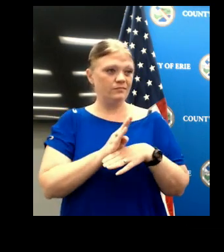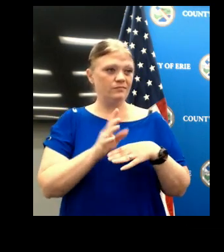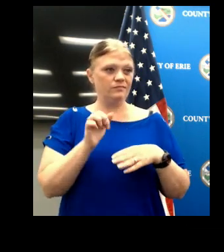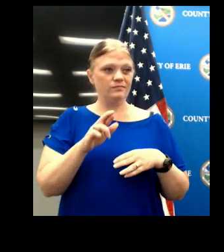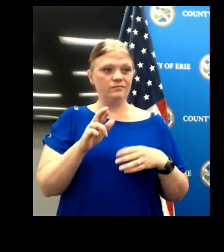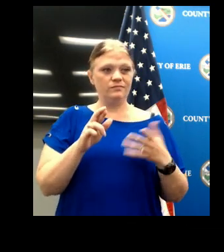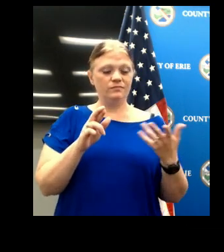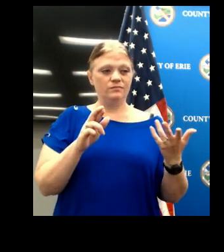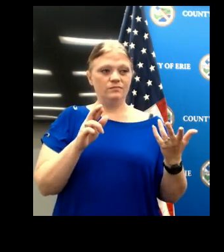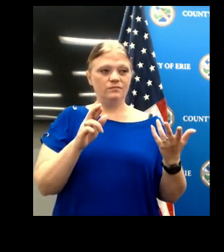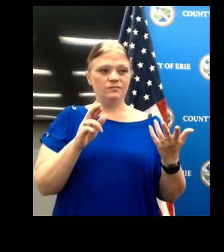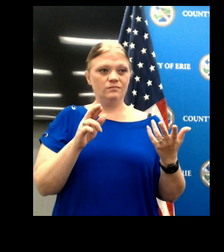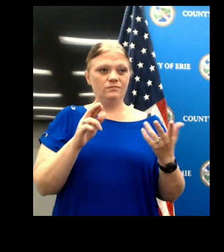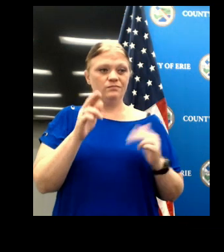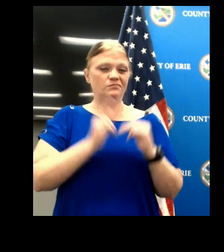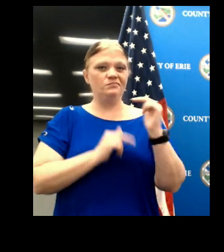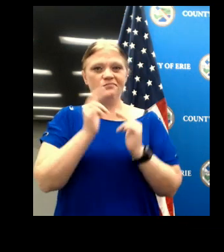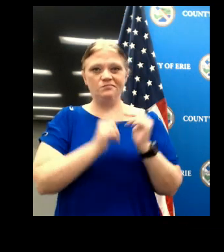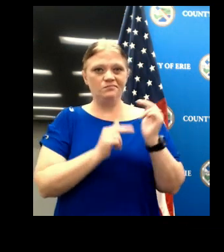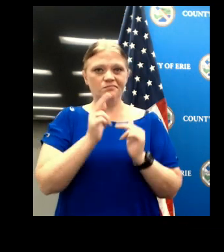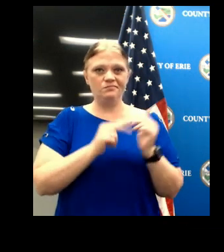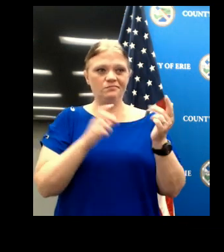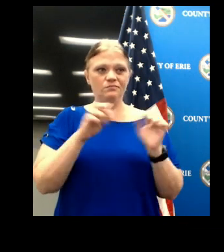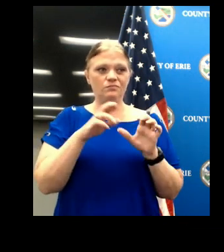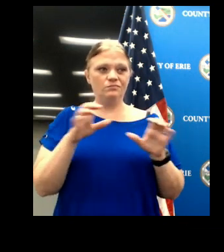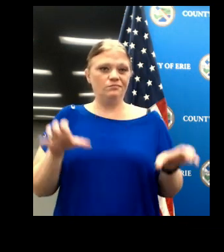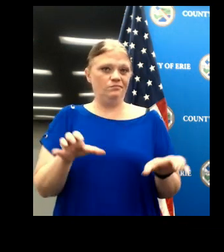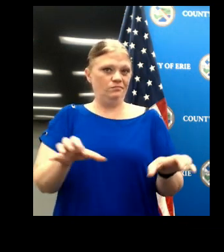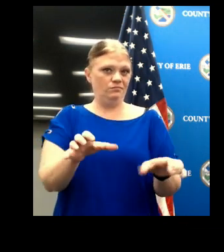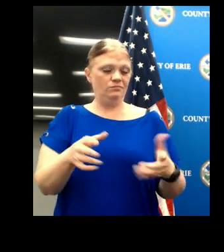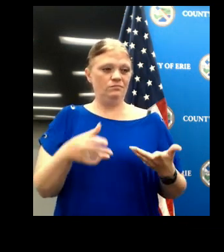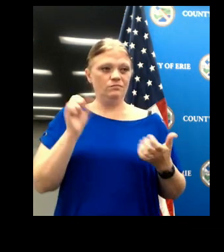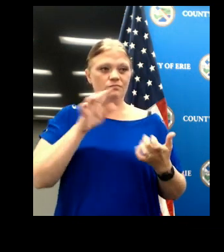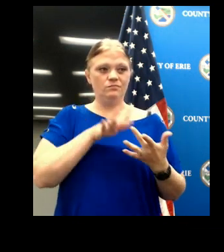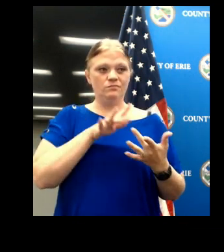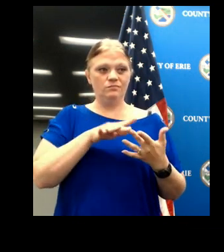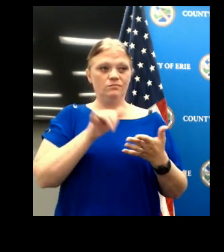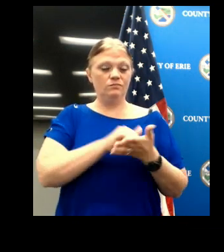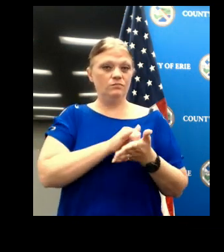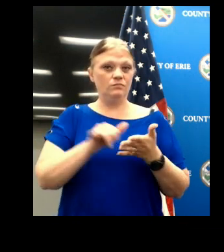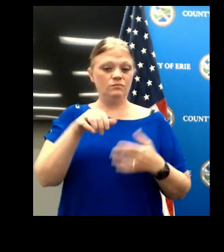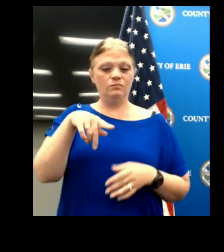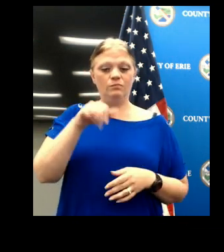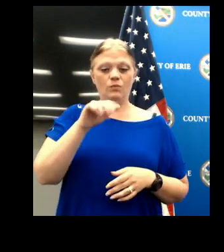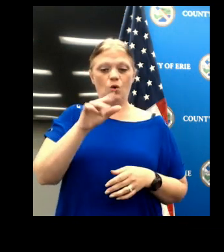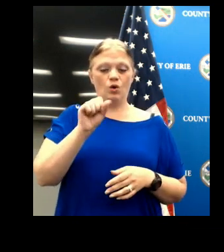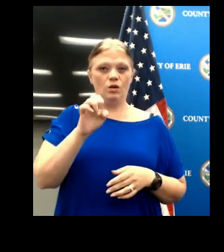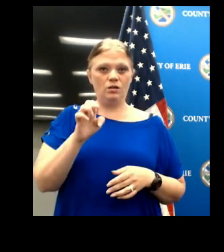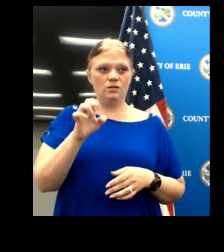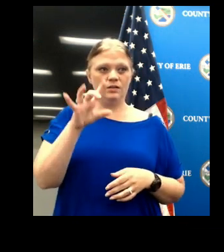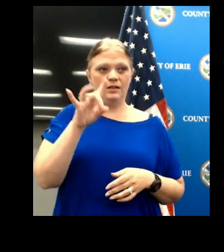of establishments or activities, you can contact New York Paws at